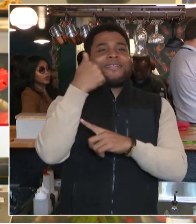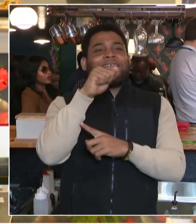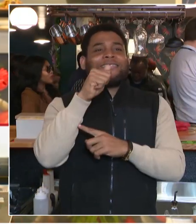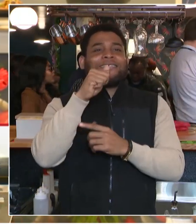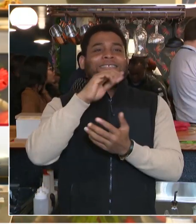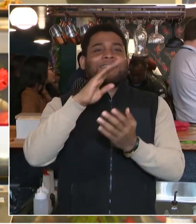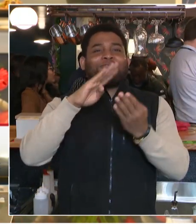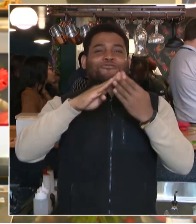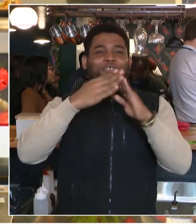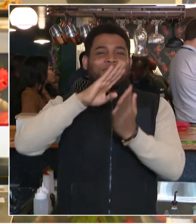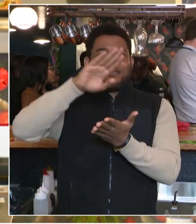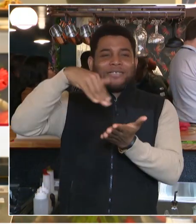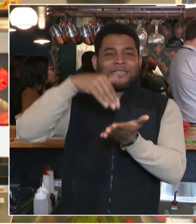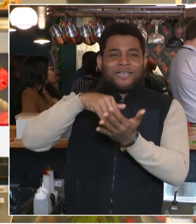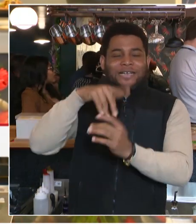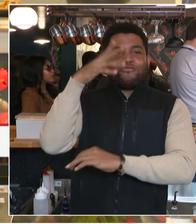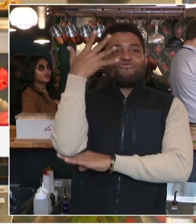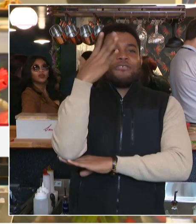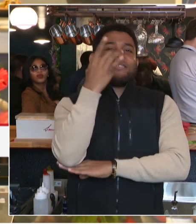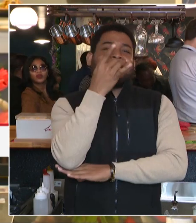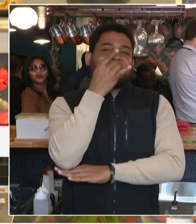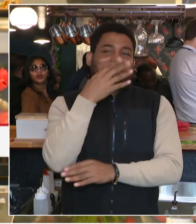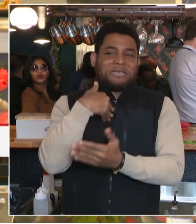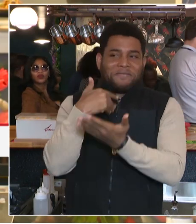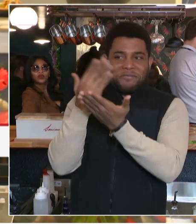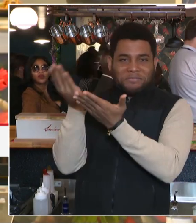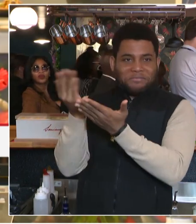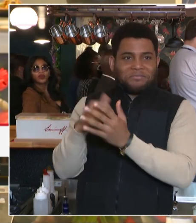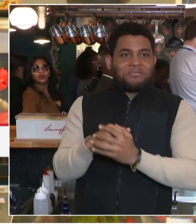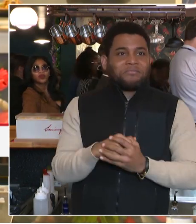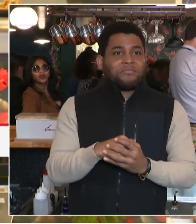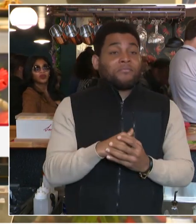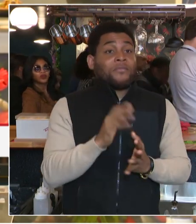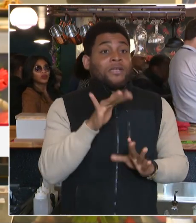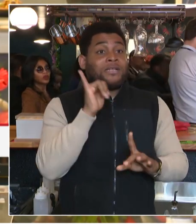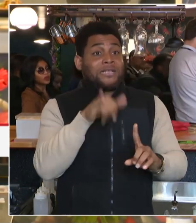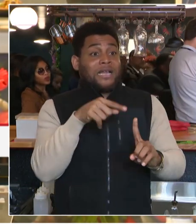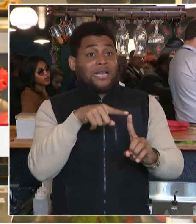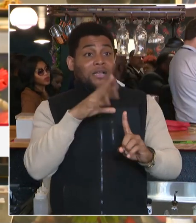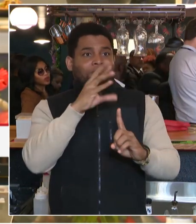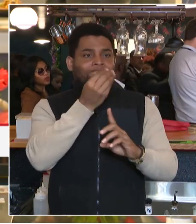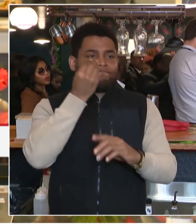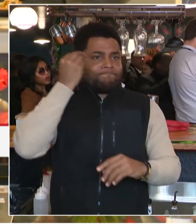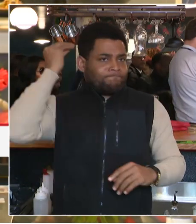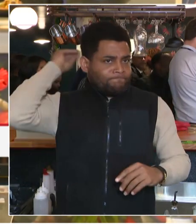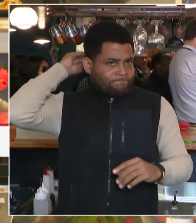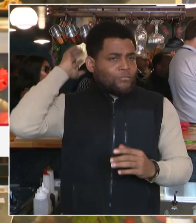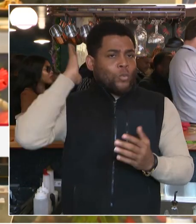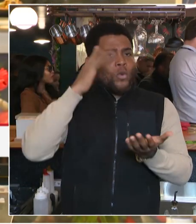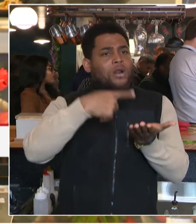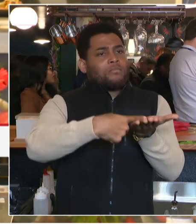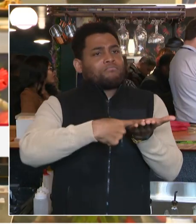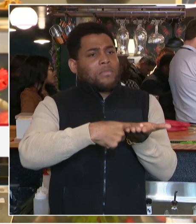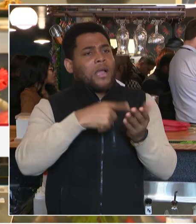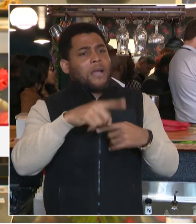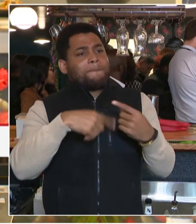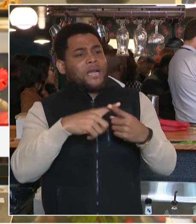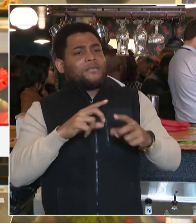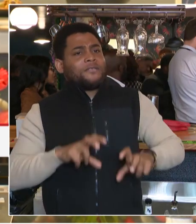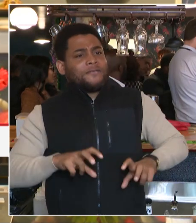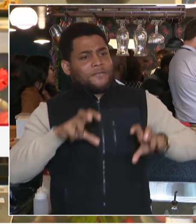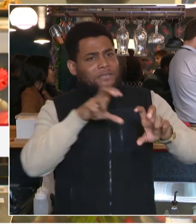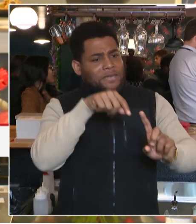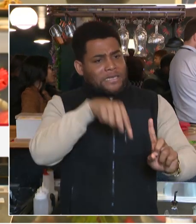was to talk about major signature investments, not just in our downtown, but throughout the